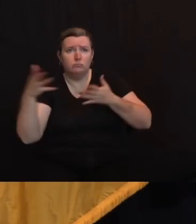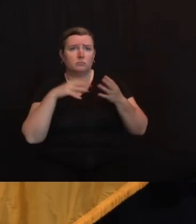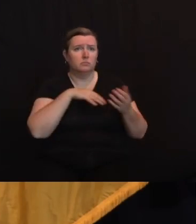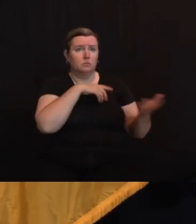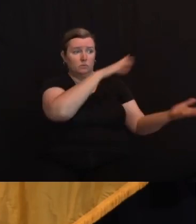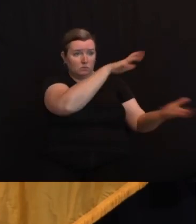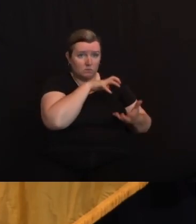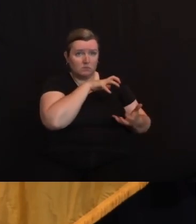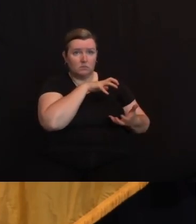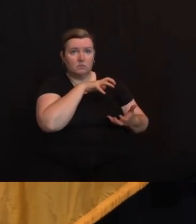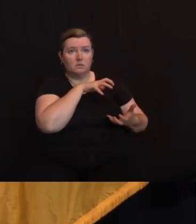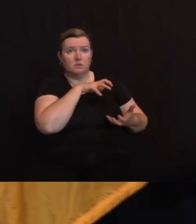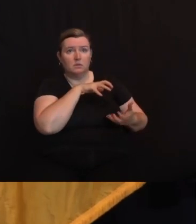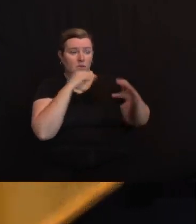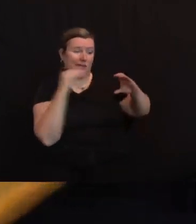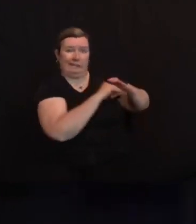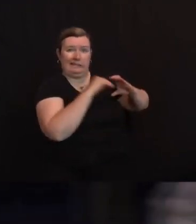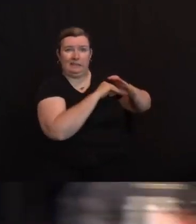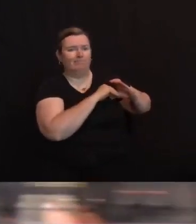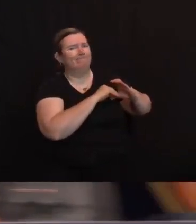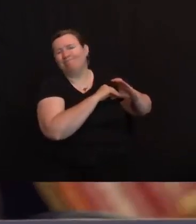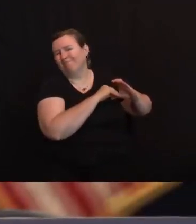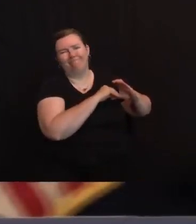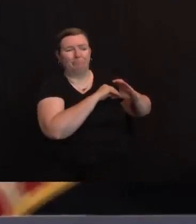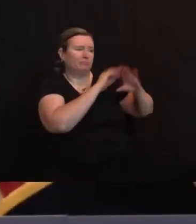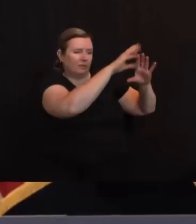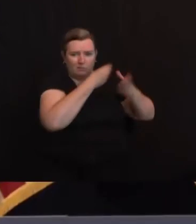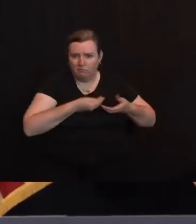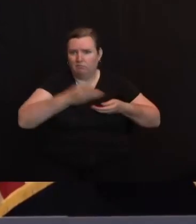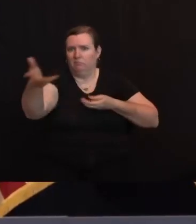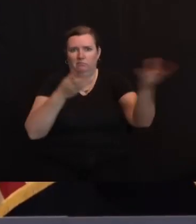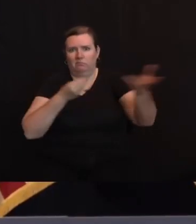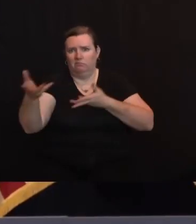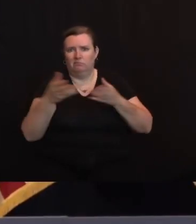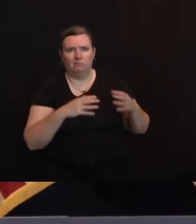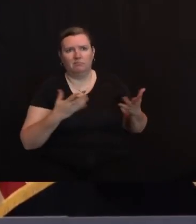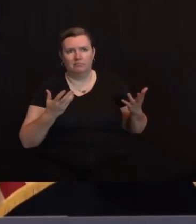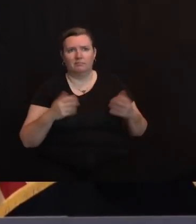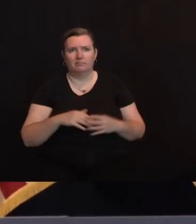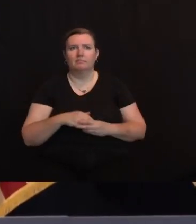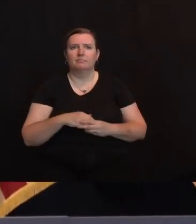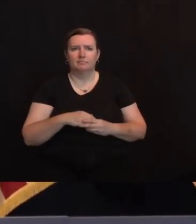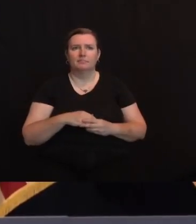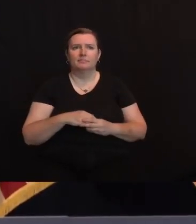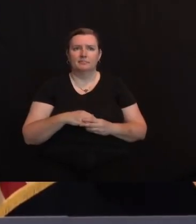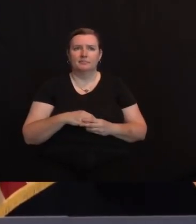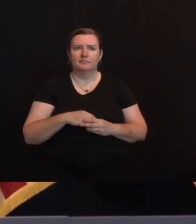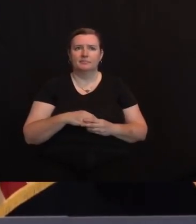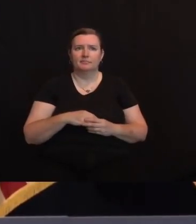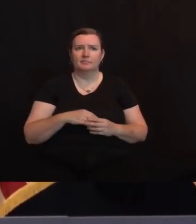fair assessment? It is still the case, and I just remind everybody that very first resource request we made of FEMA,